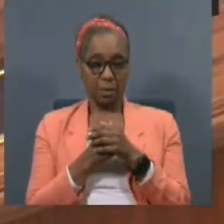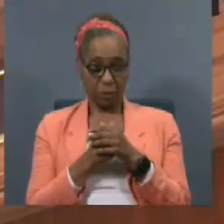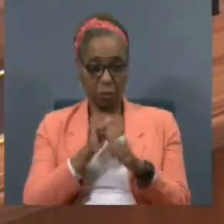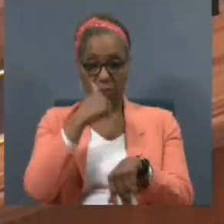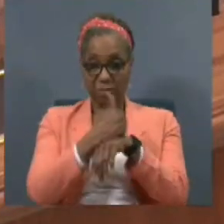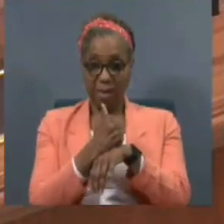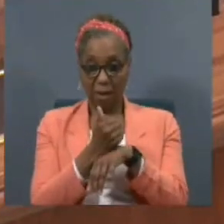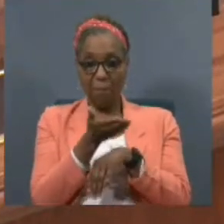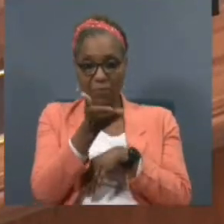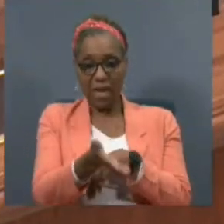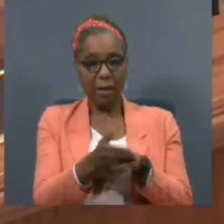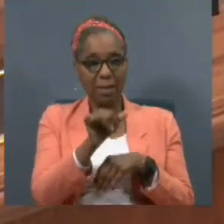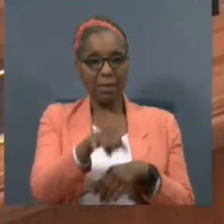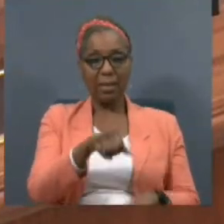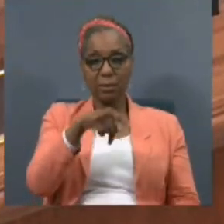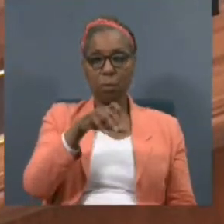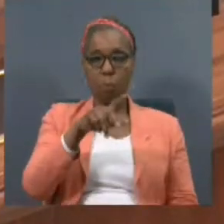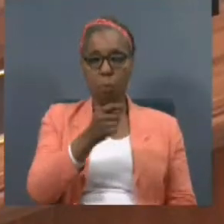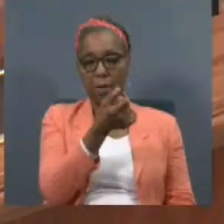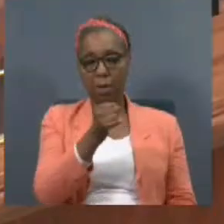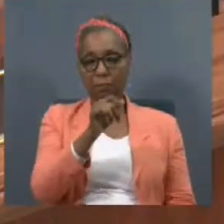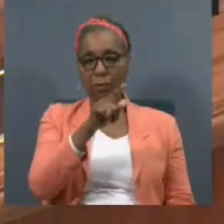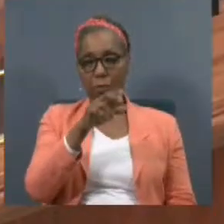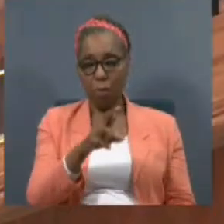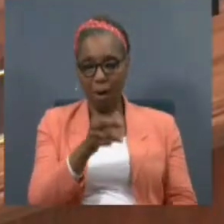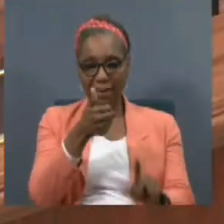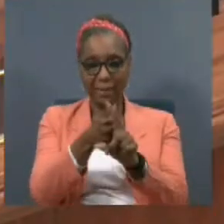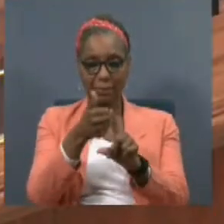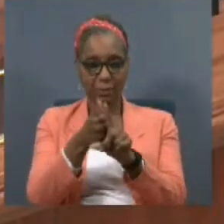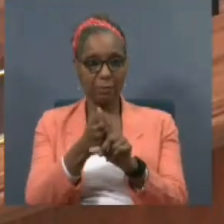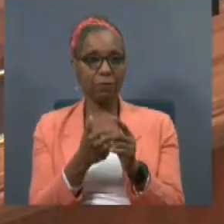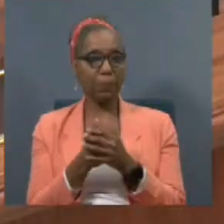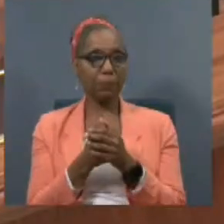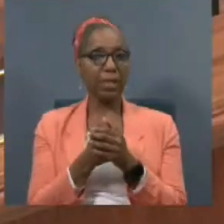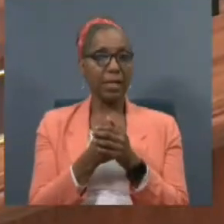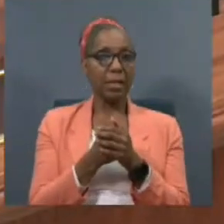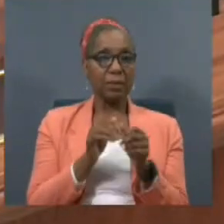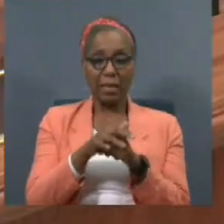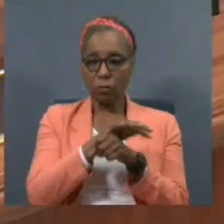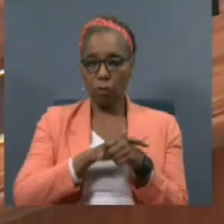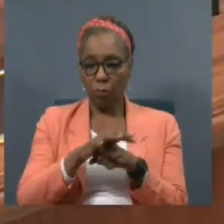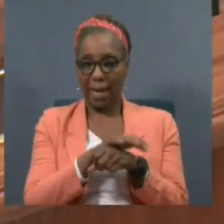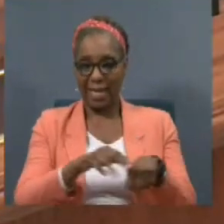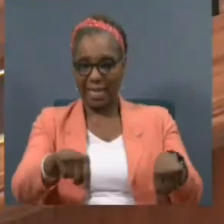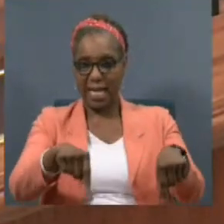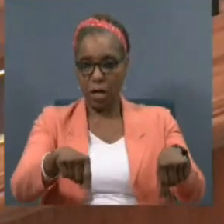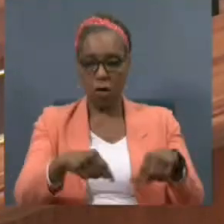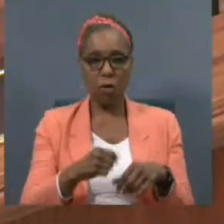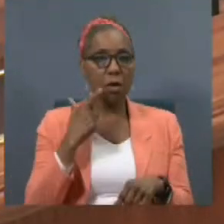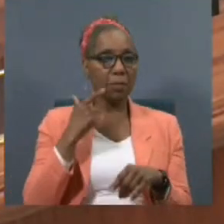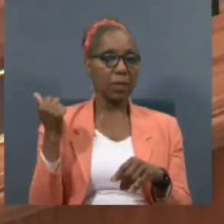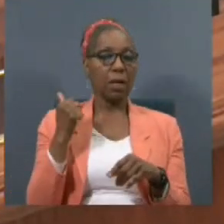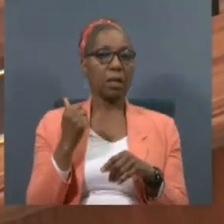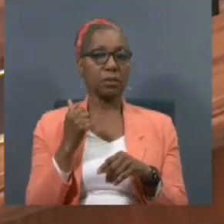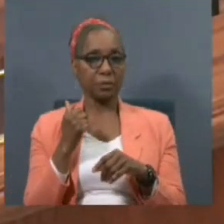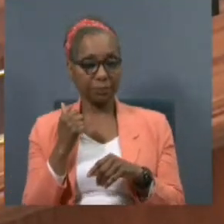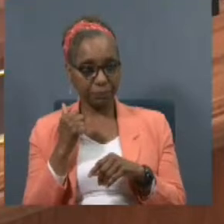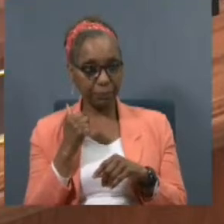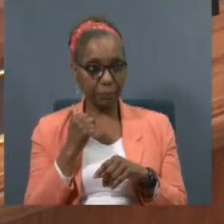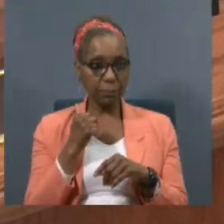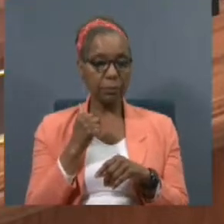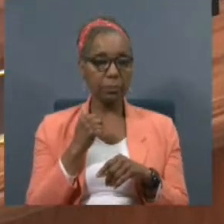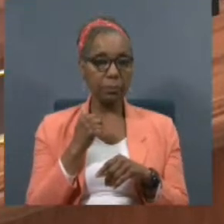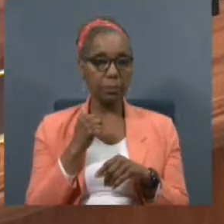this is the port of Little Rock. Right. that is located right here because of